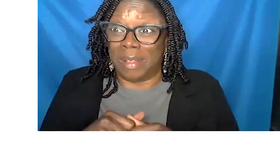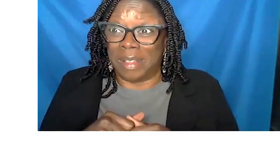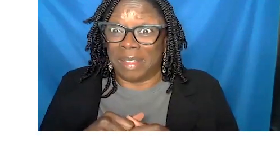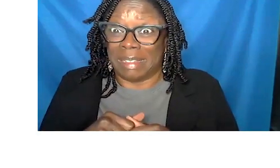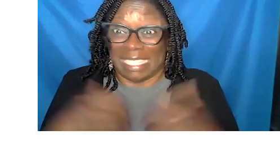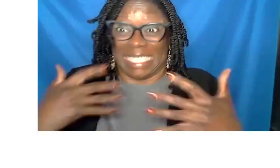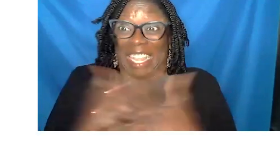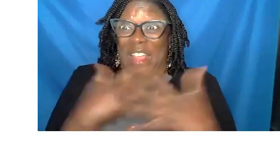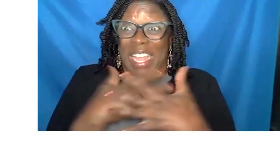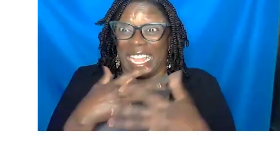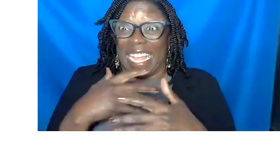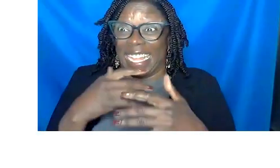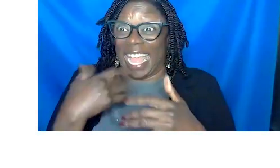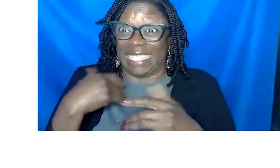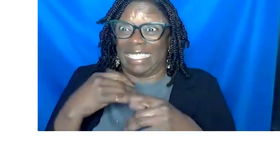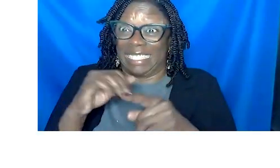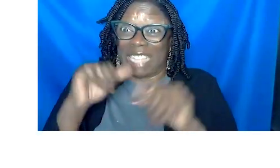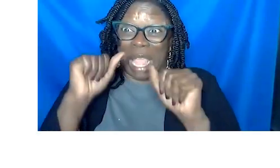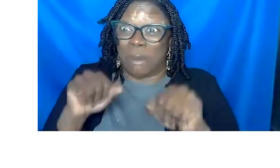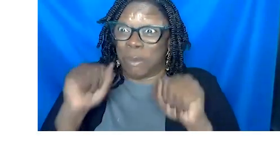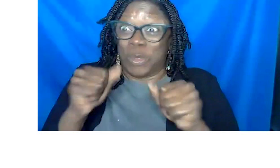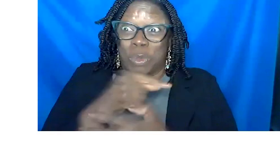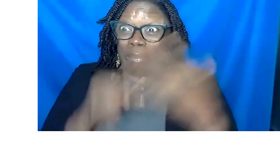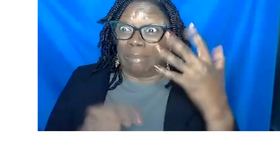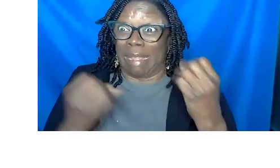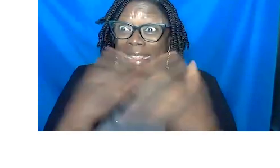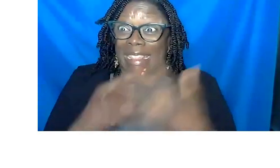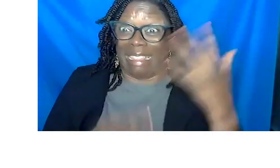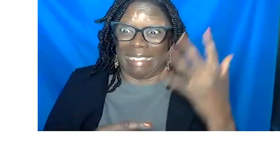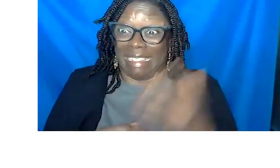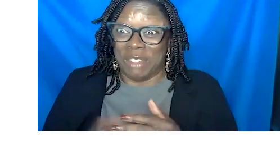kind of scary, I think, particularly for those in our profession.